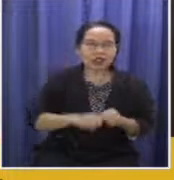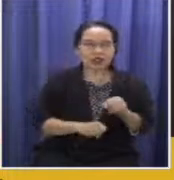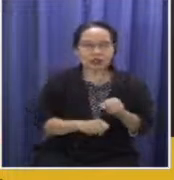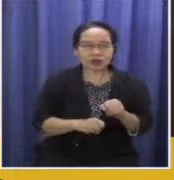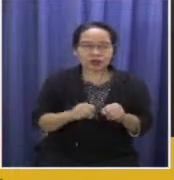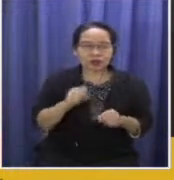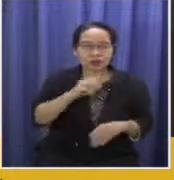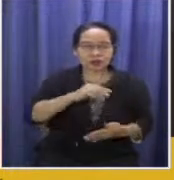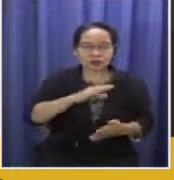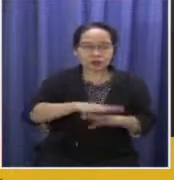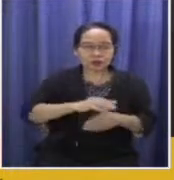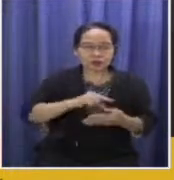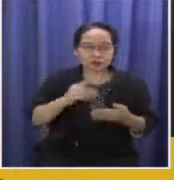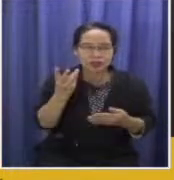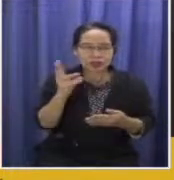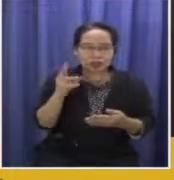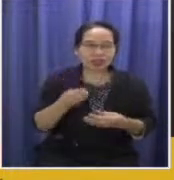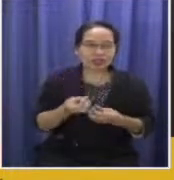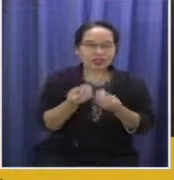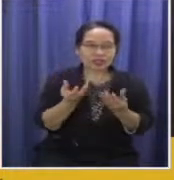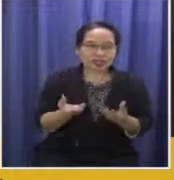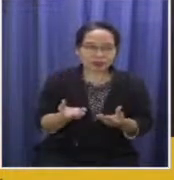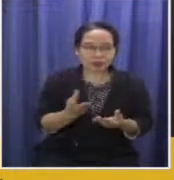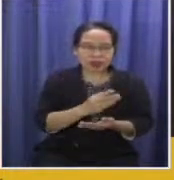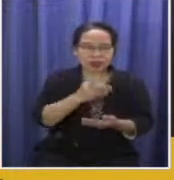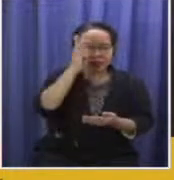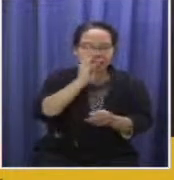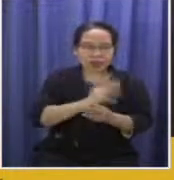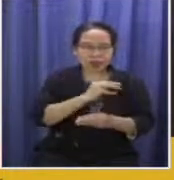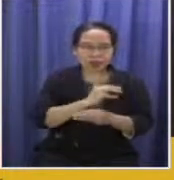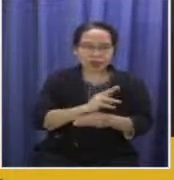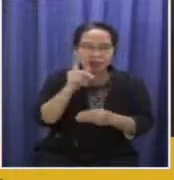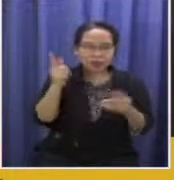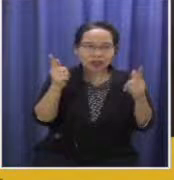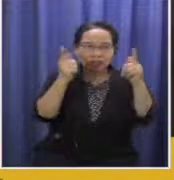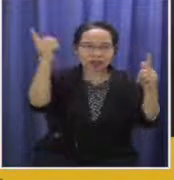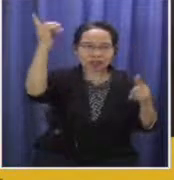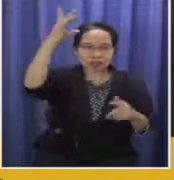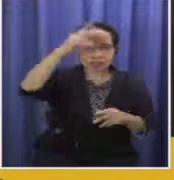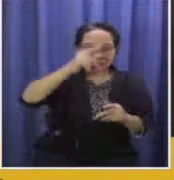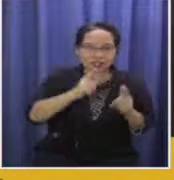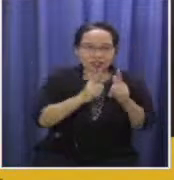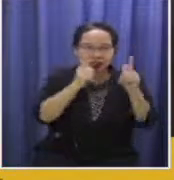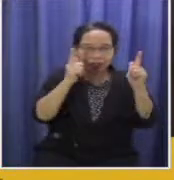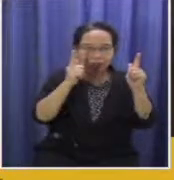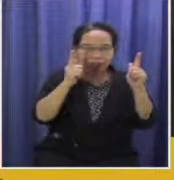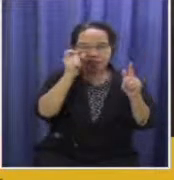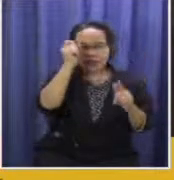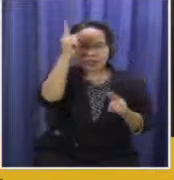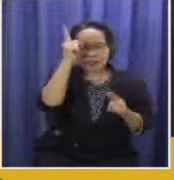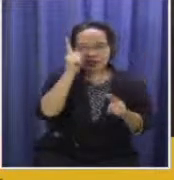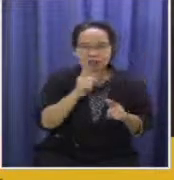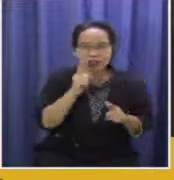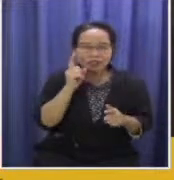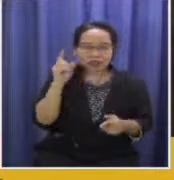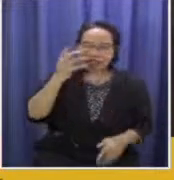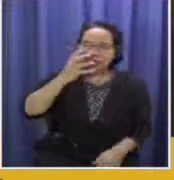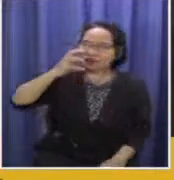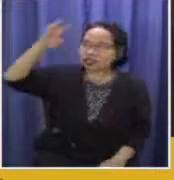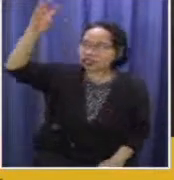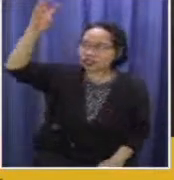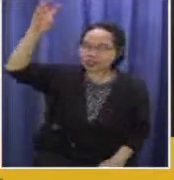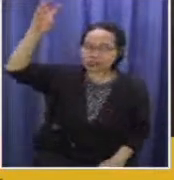so. On verse 16, which you gave, God made two great lights, understood to be the